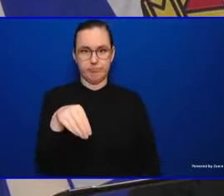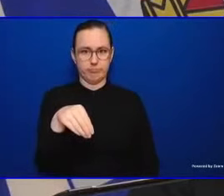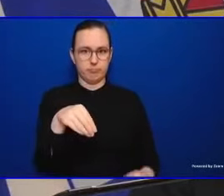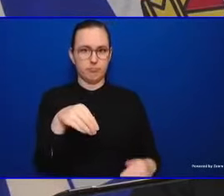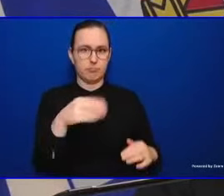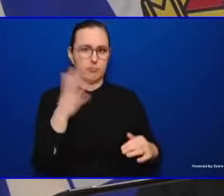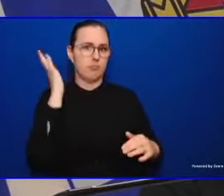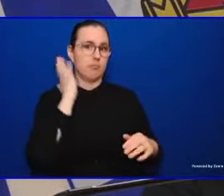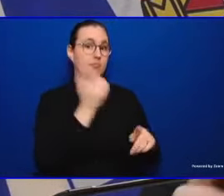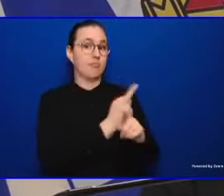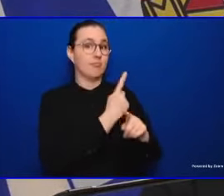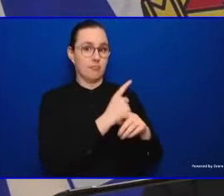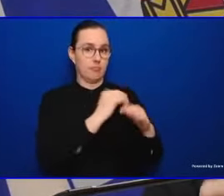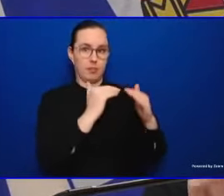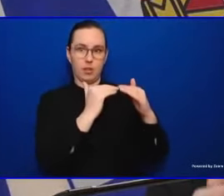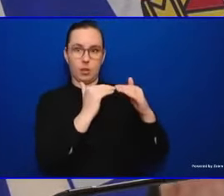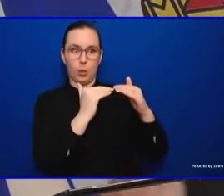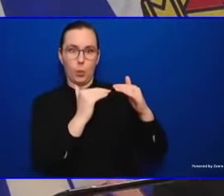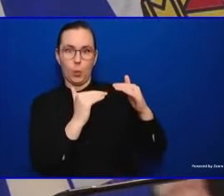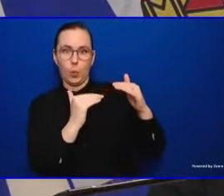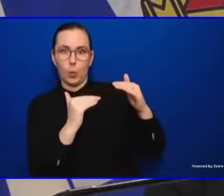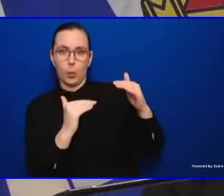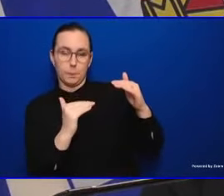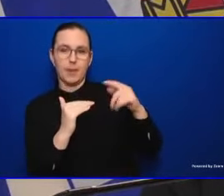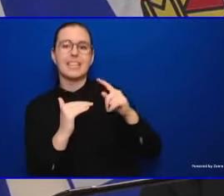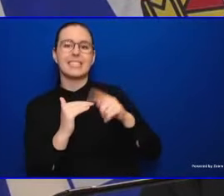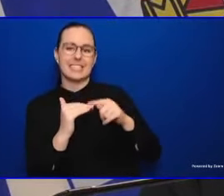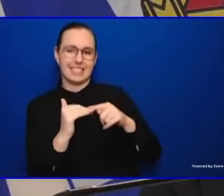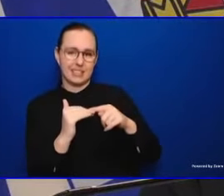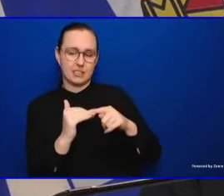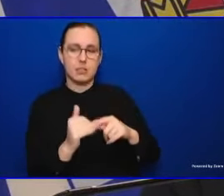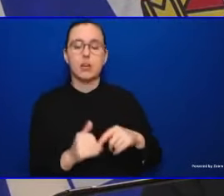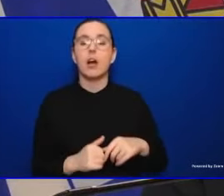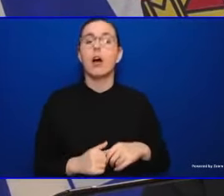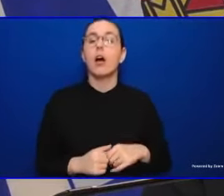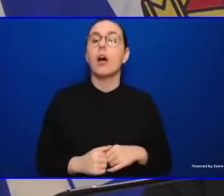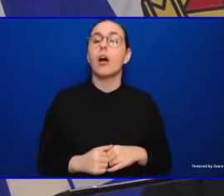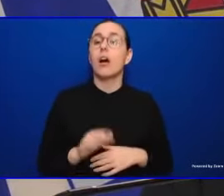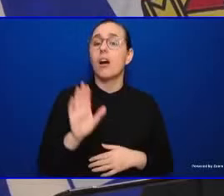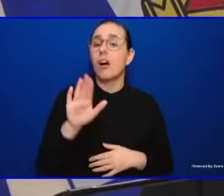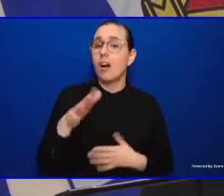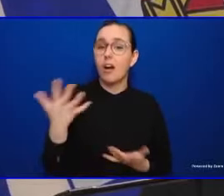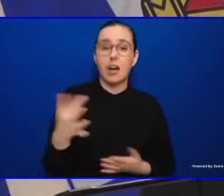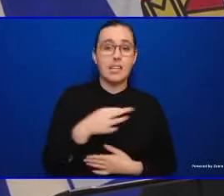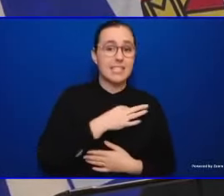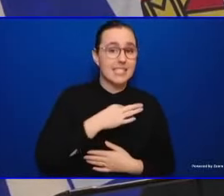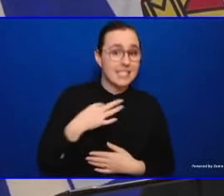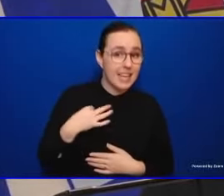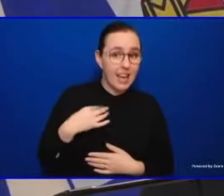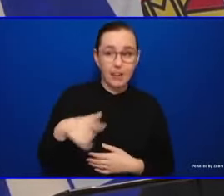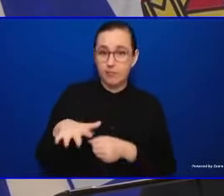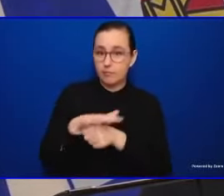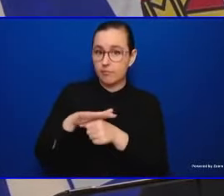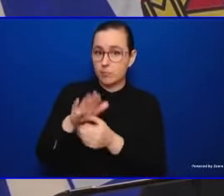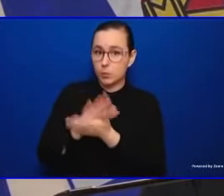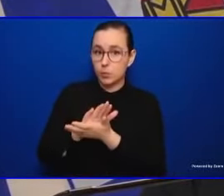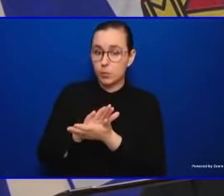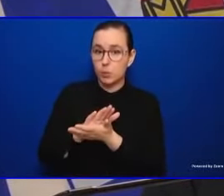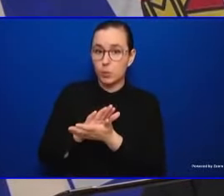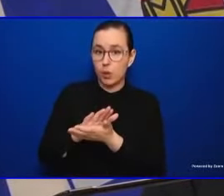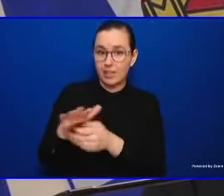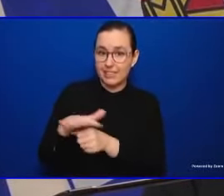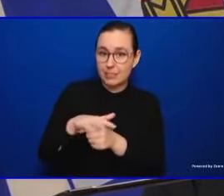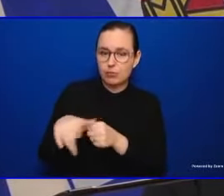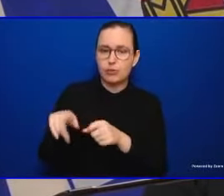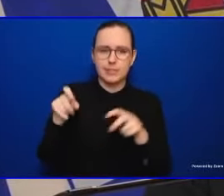So there's no one cutoff in terms of what would lead to a functional closure. And I think Minister Whiteside